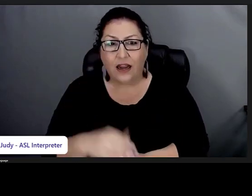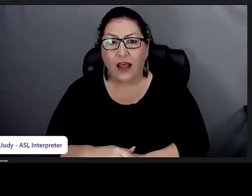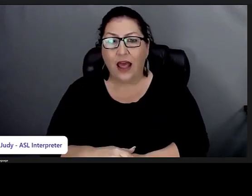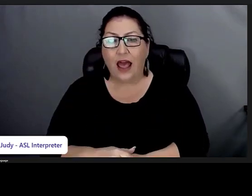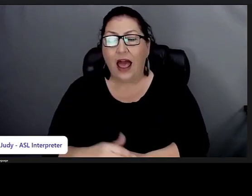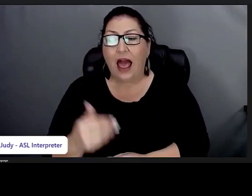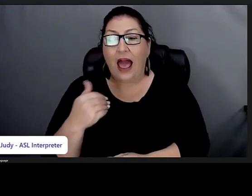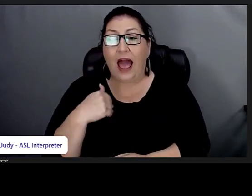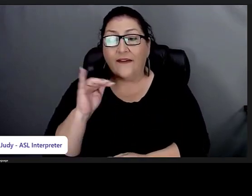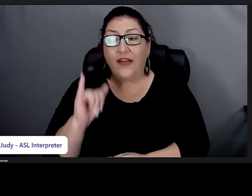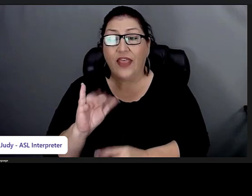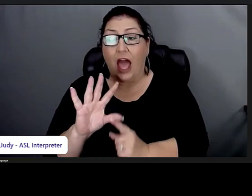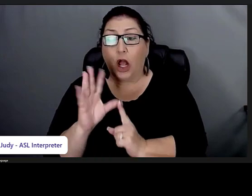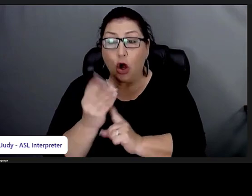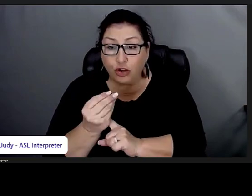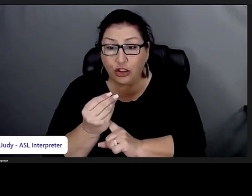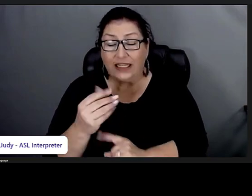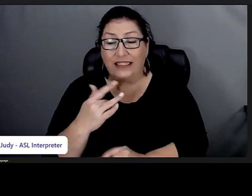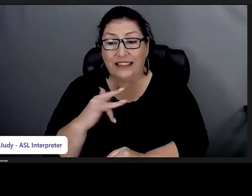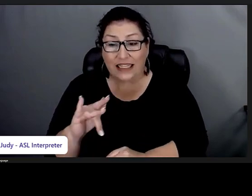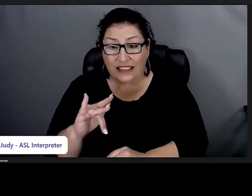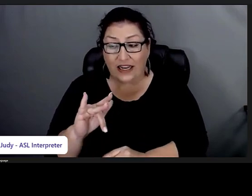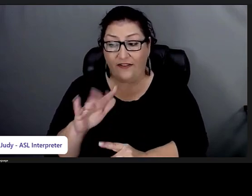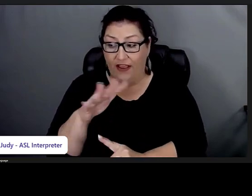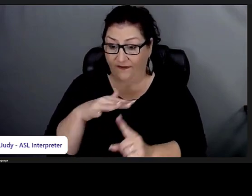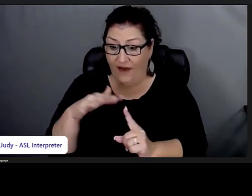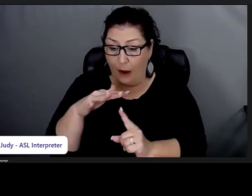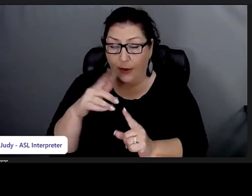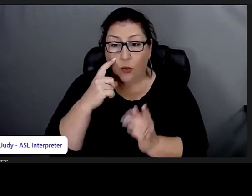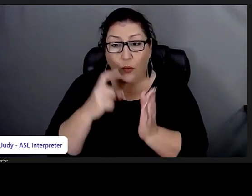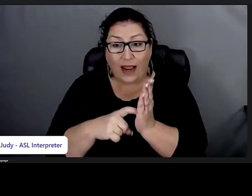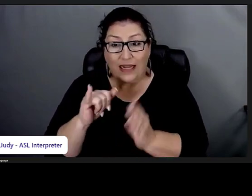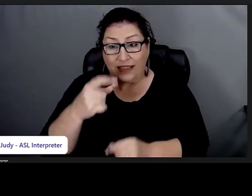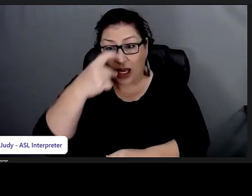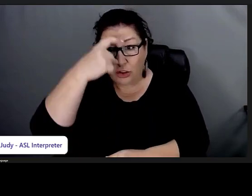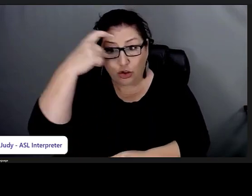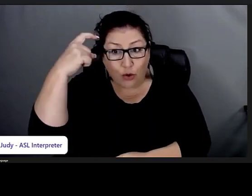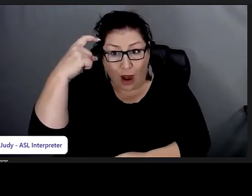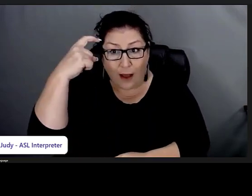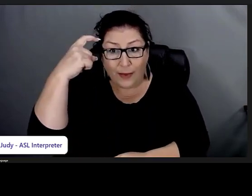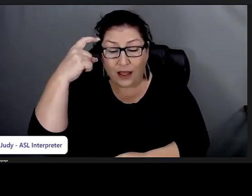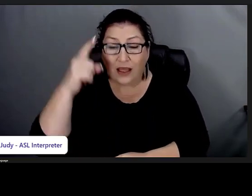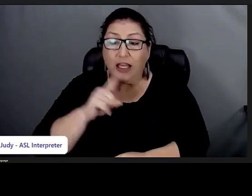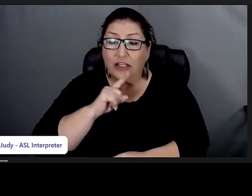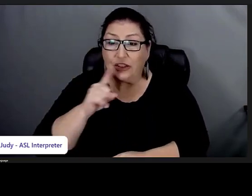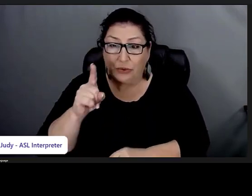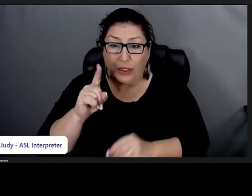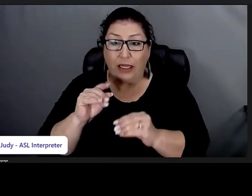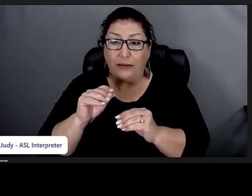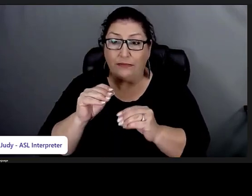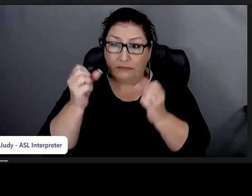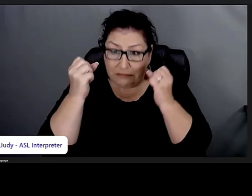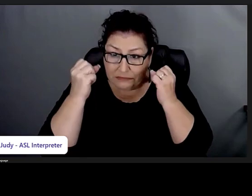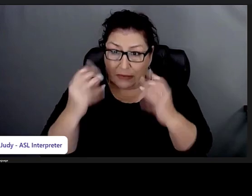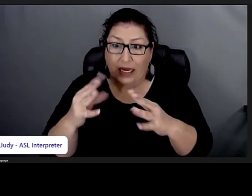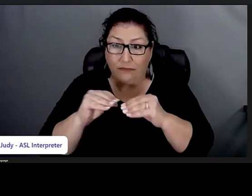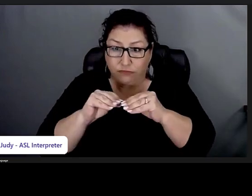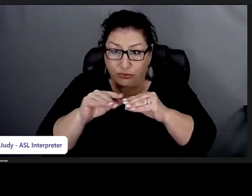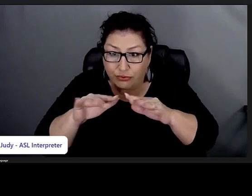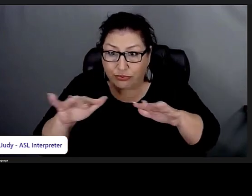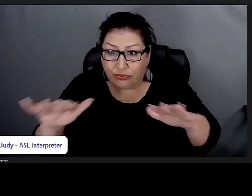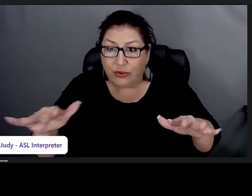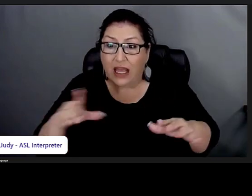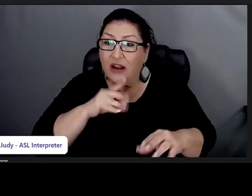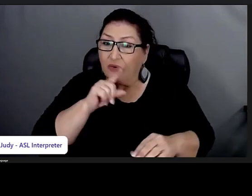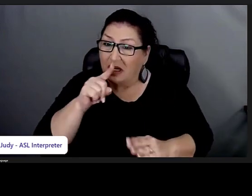culturally sensitive environment recognizes that trauma is widespread and can be deep-rooted. And